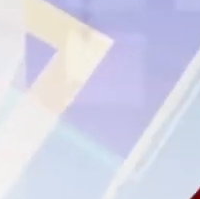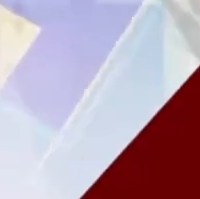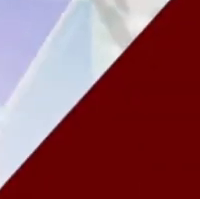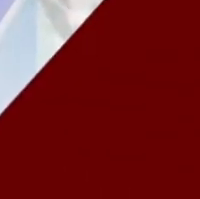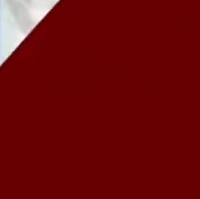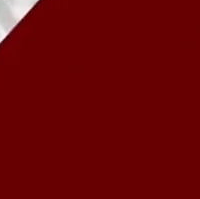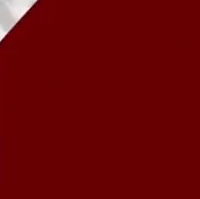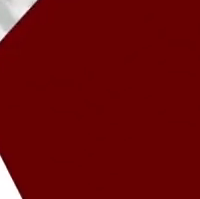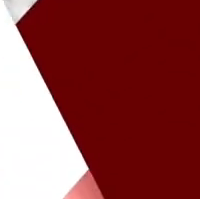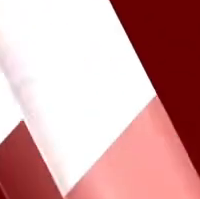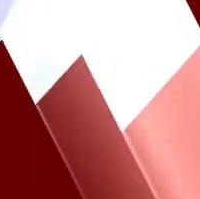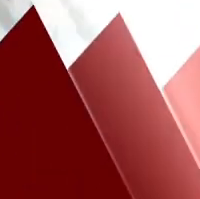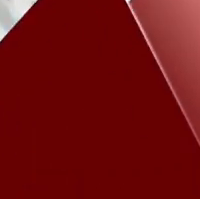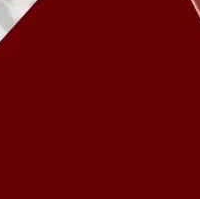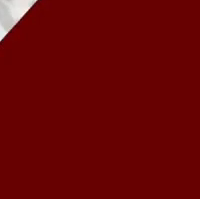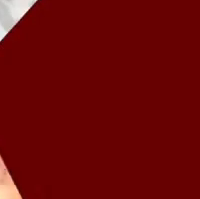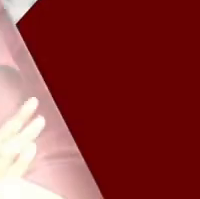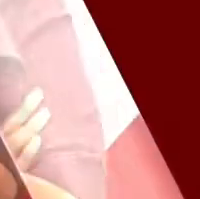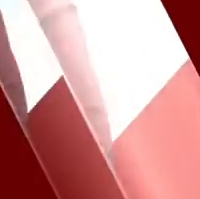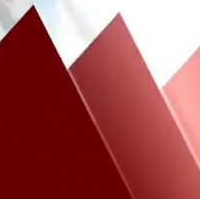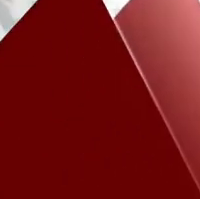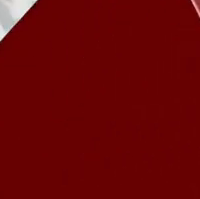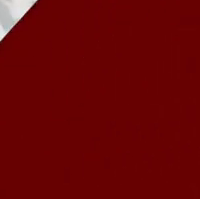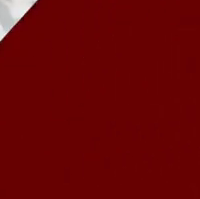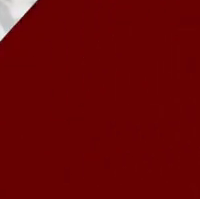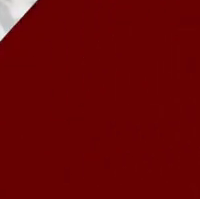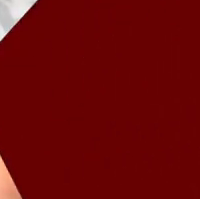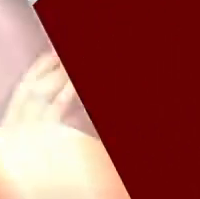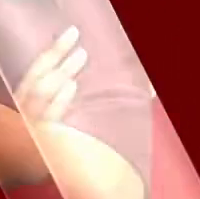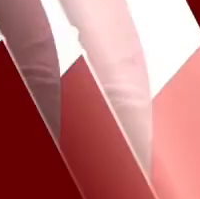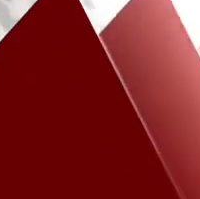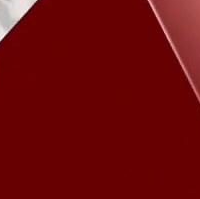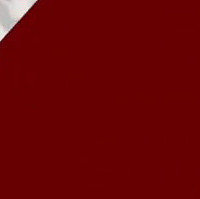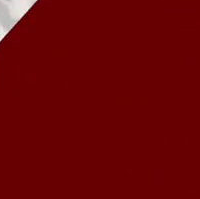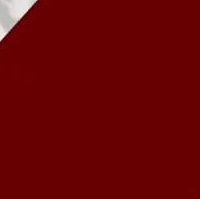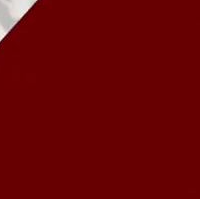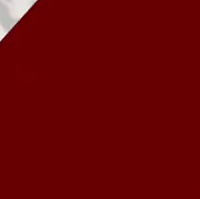are watching KUTV Primetime News with Irene Mwangi.